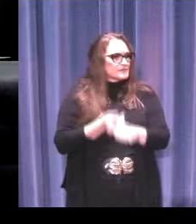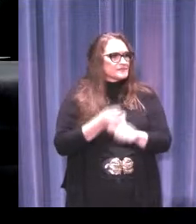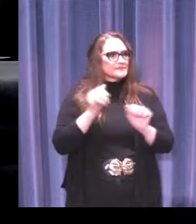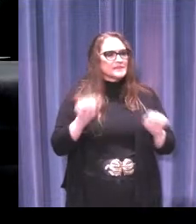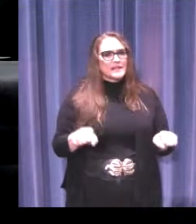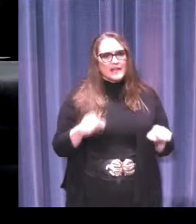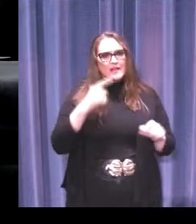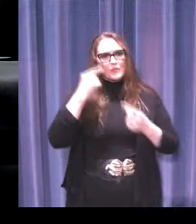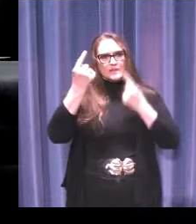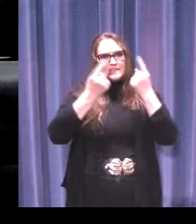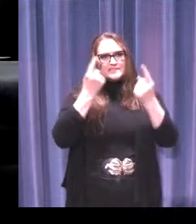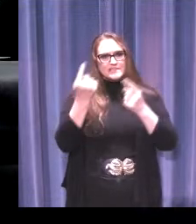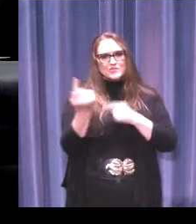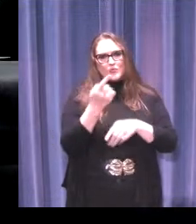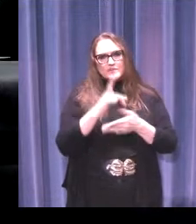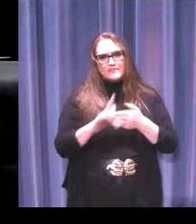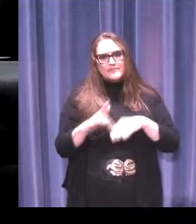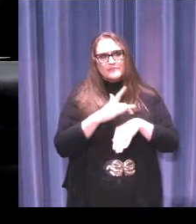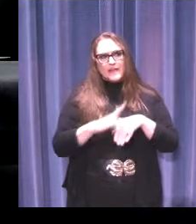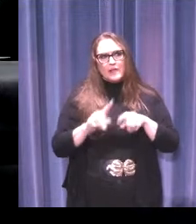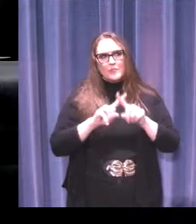always available. But I think that